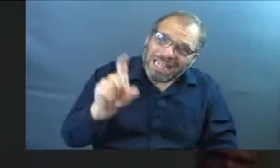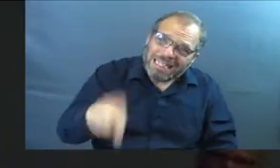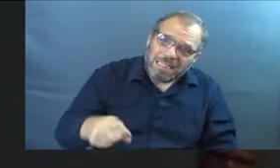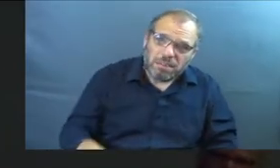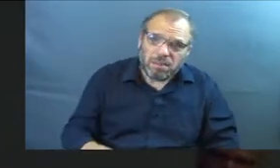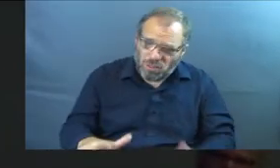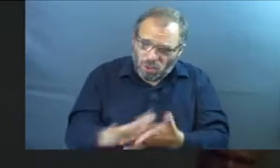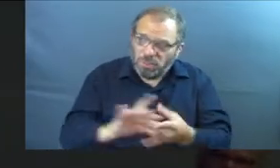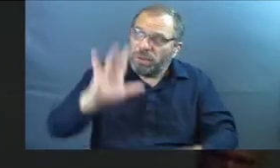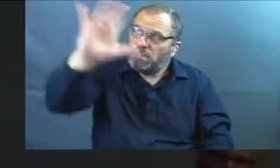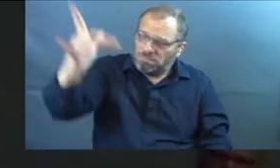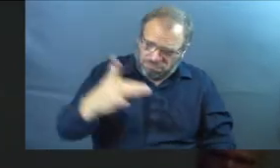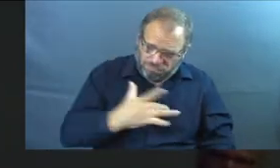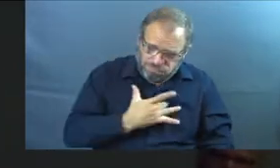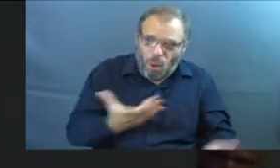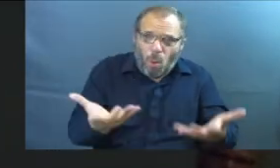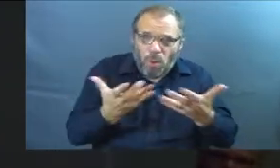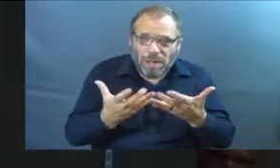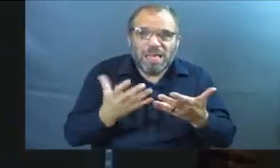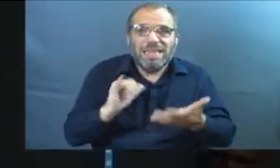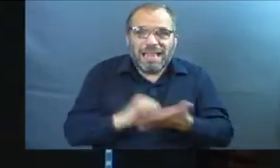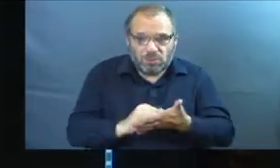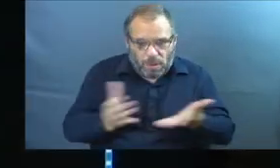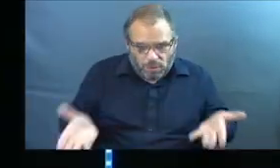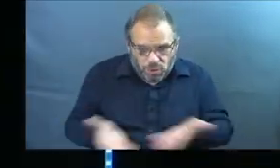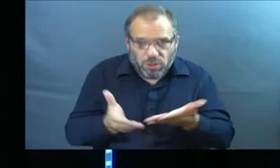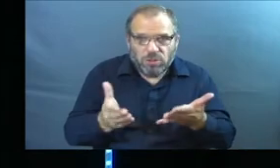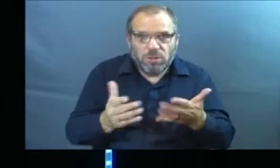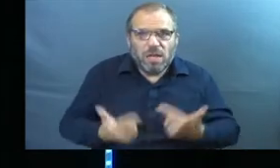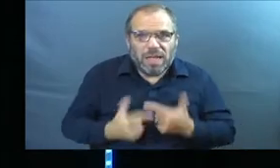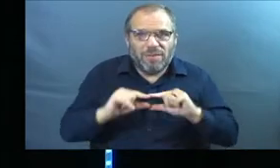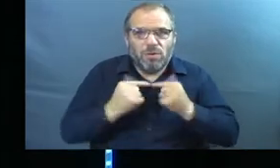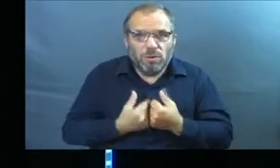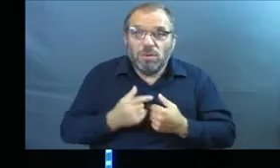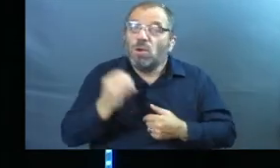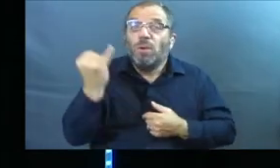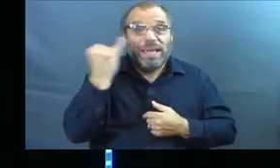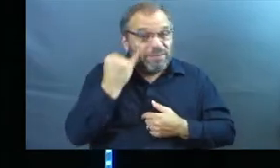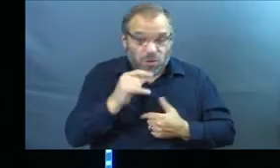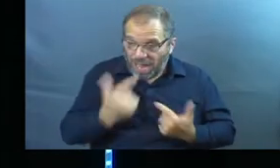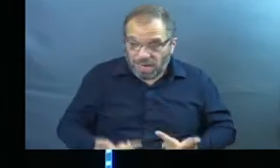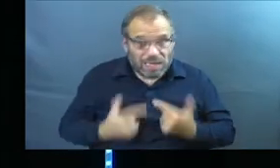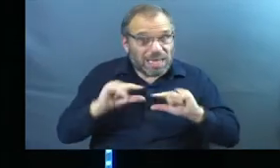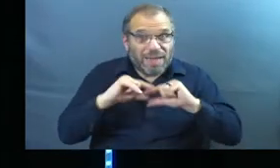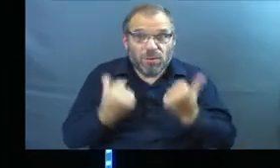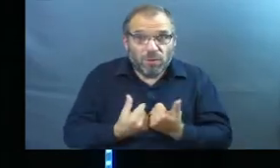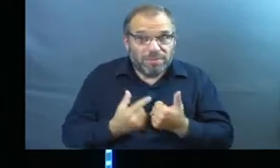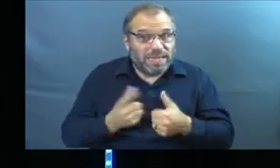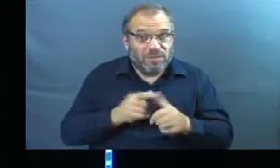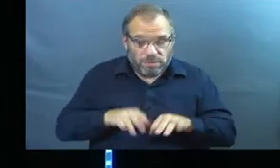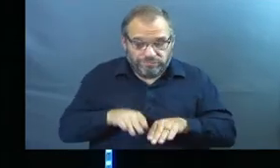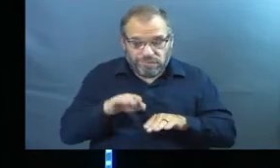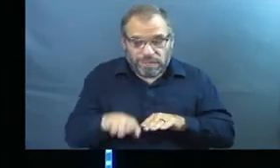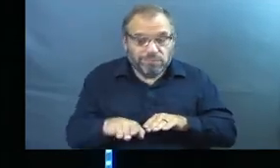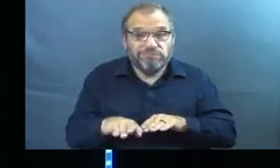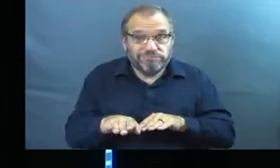The Holy Spirit wants to come in and move in those places. And that's why we push them so hard. So I want to encourage you, if you're not in a life group, maybe that's your step.